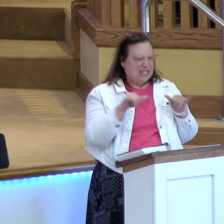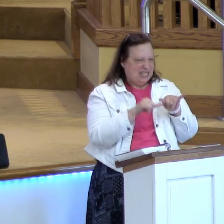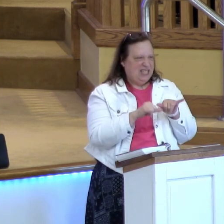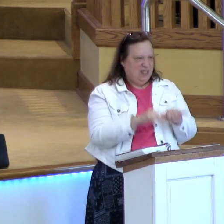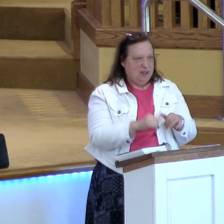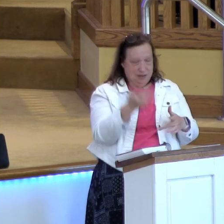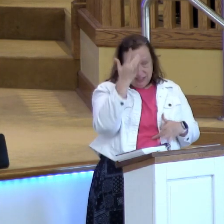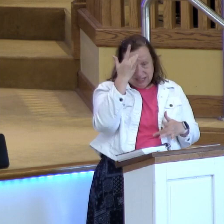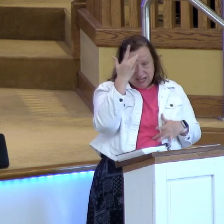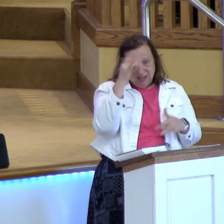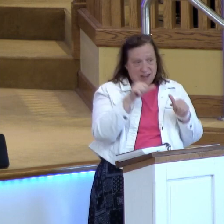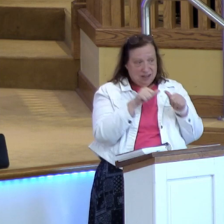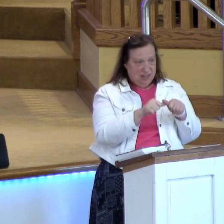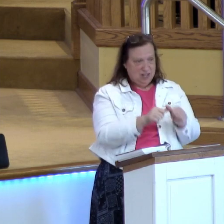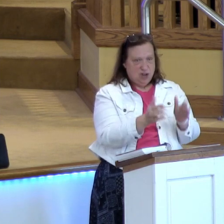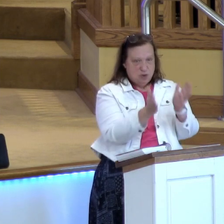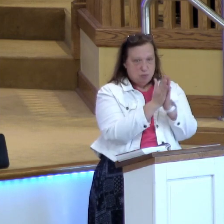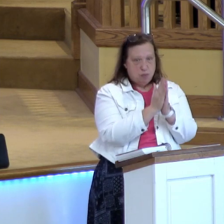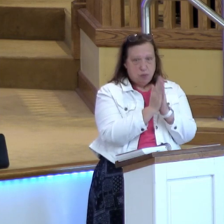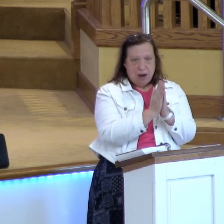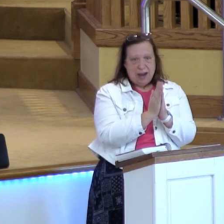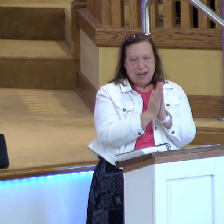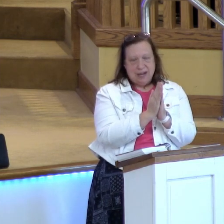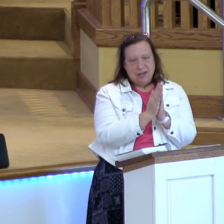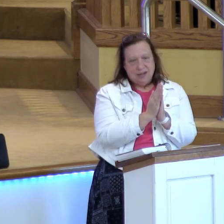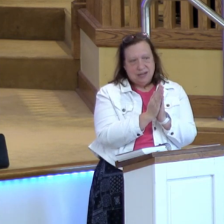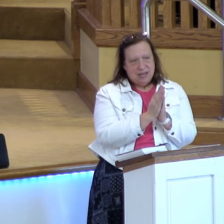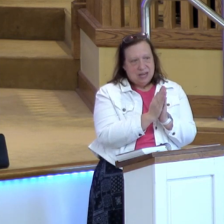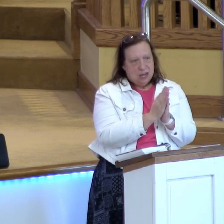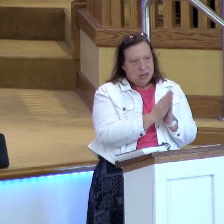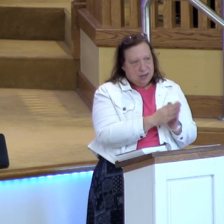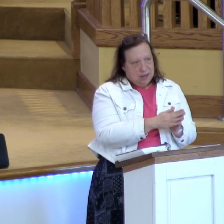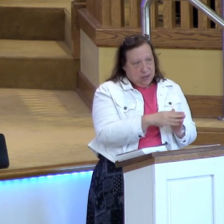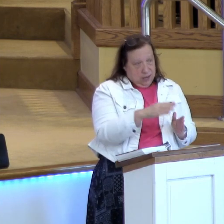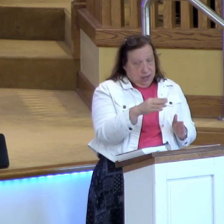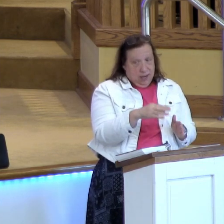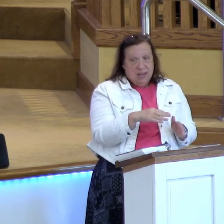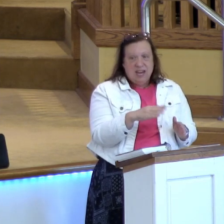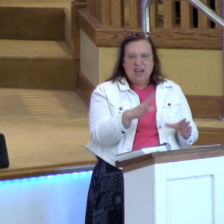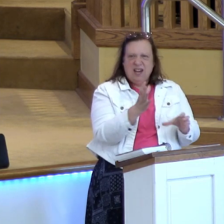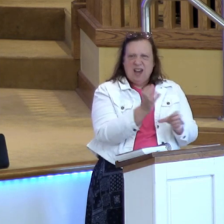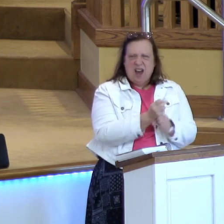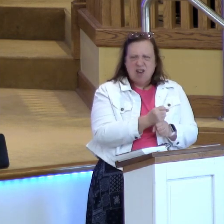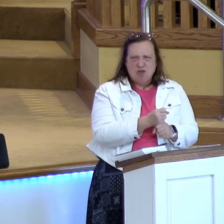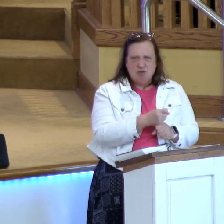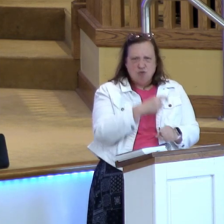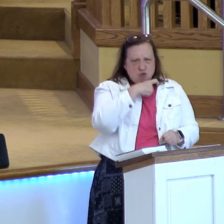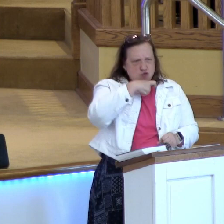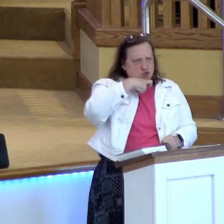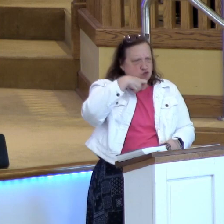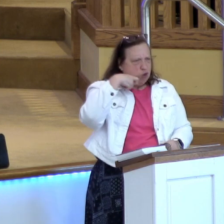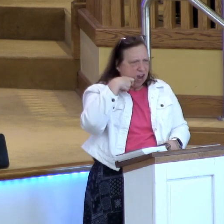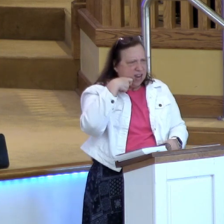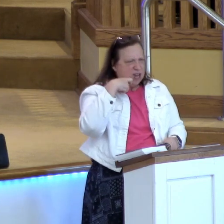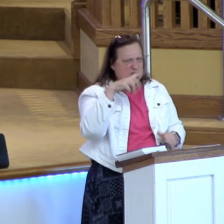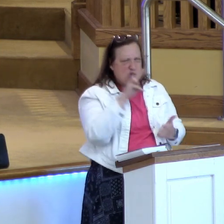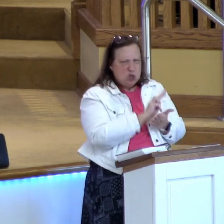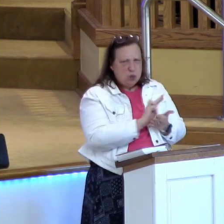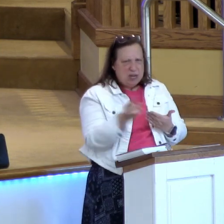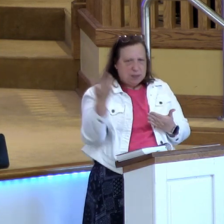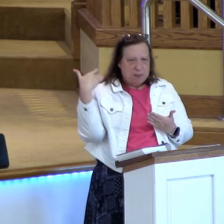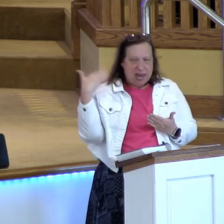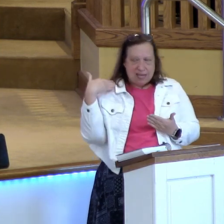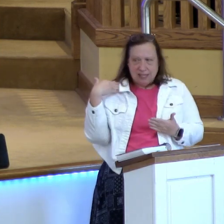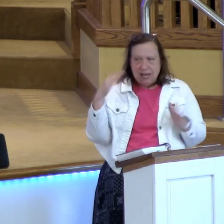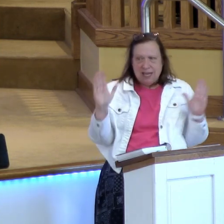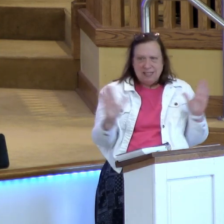He, for those that don't know, he got sick. He got dehydrated. He's been fighting a virus bug for probably 2 weeks. And then Saturday